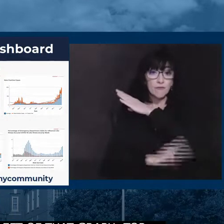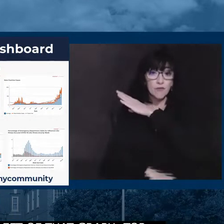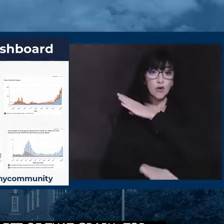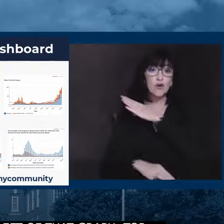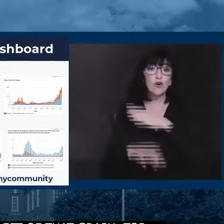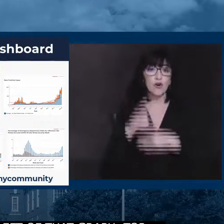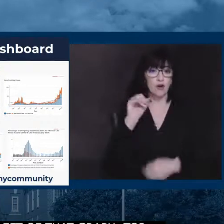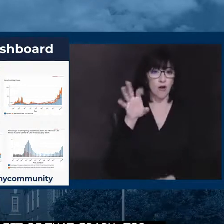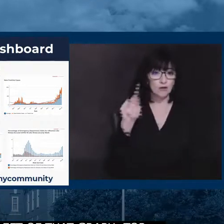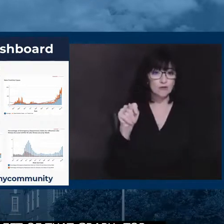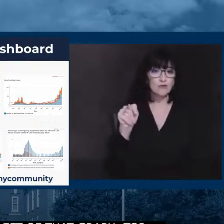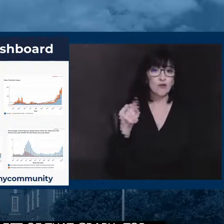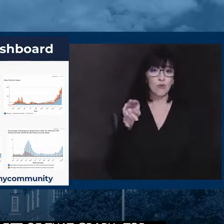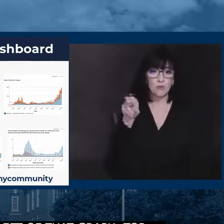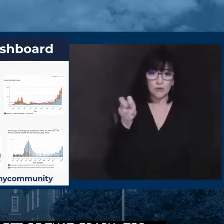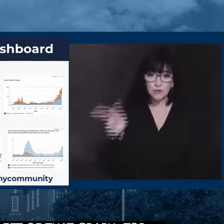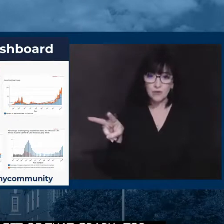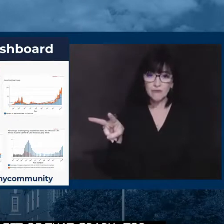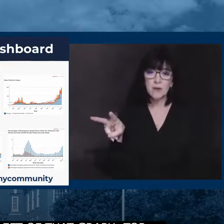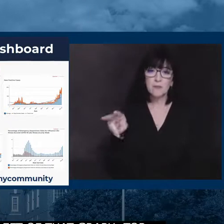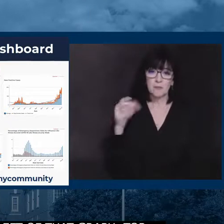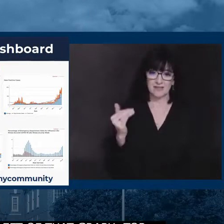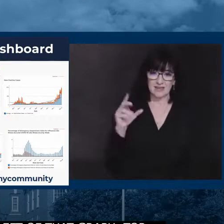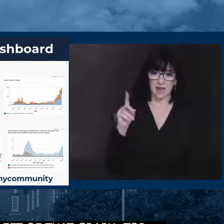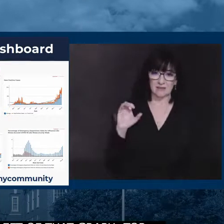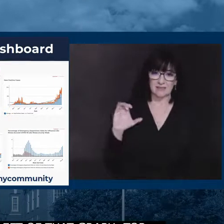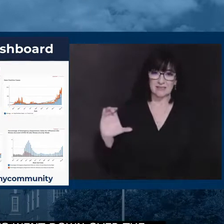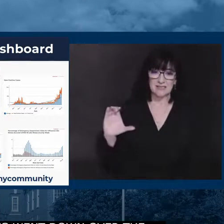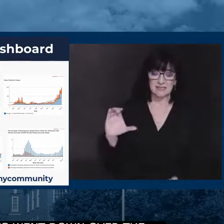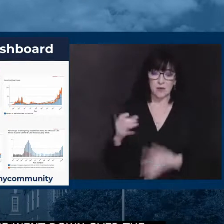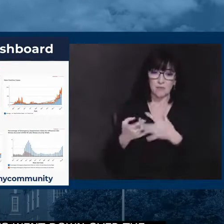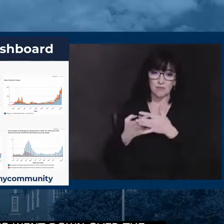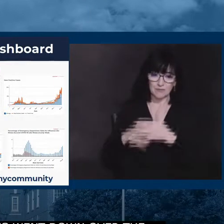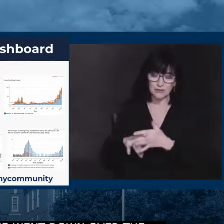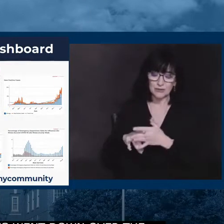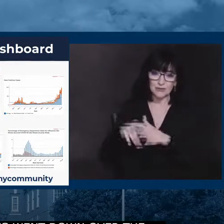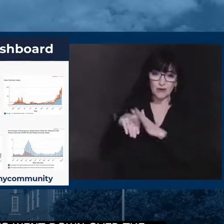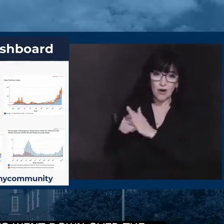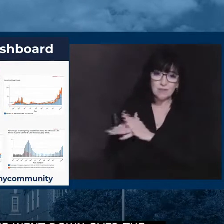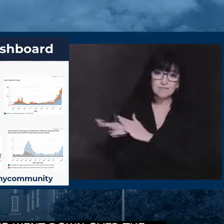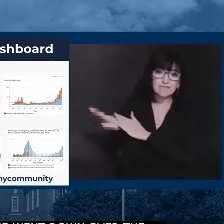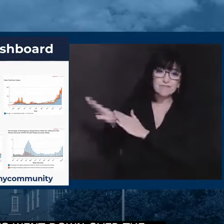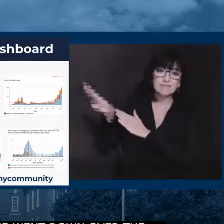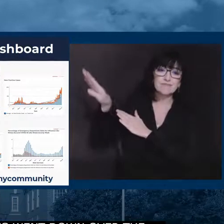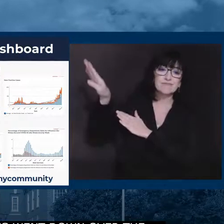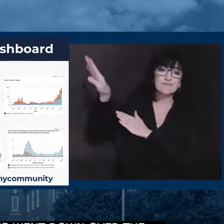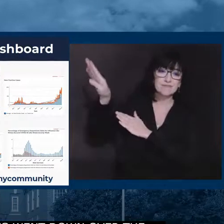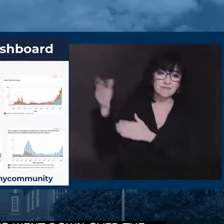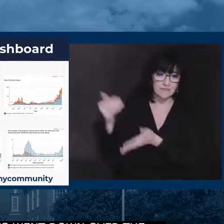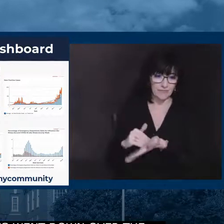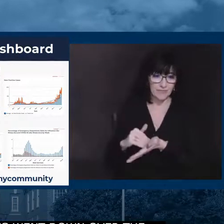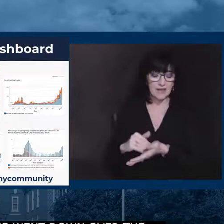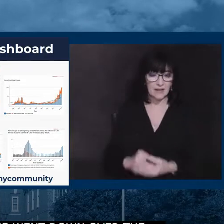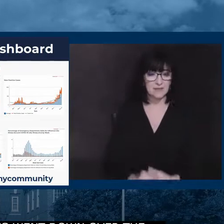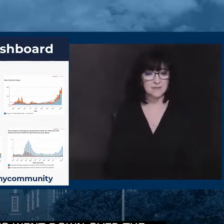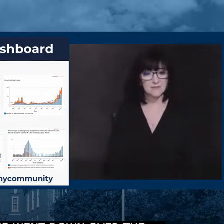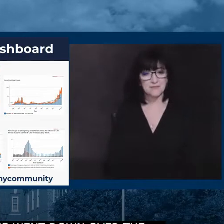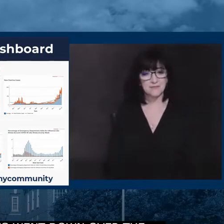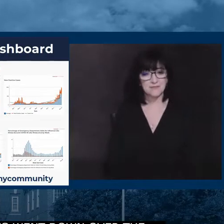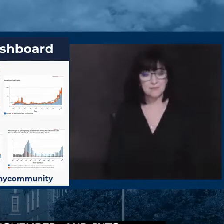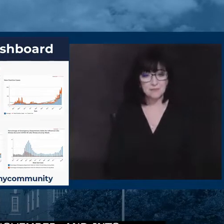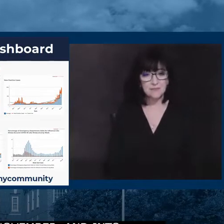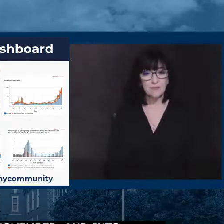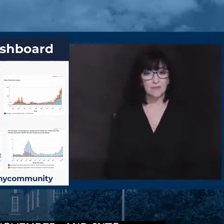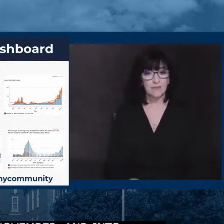in October and November and into December. New hospitalization admissions, you can see at the beginning, we're getting a lot